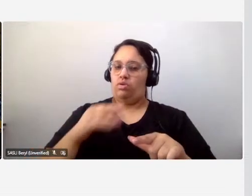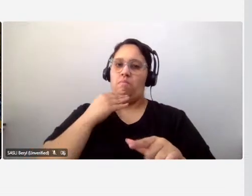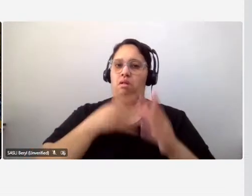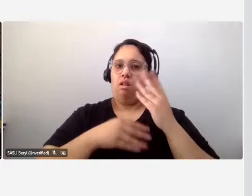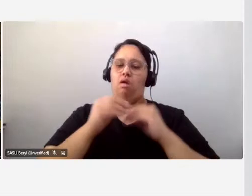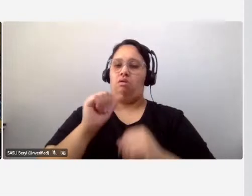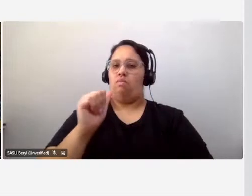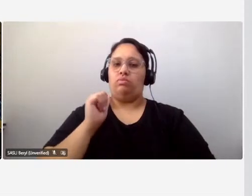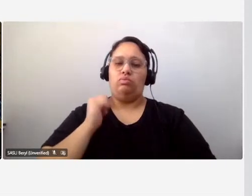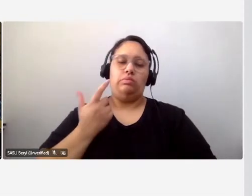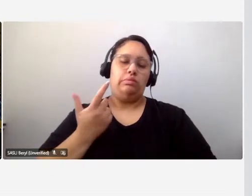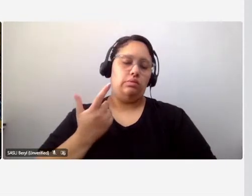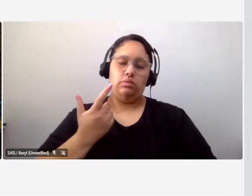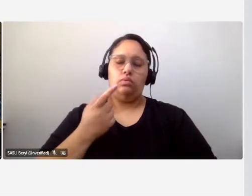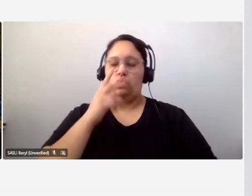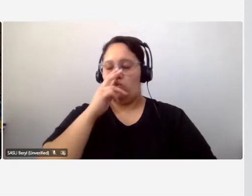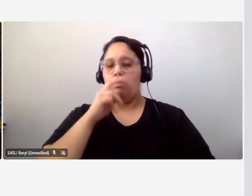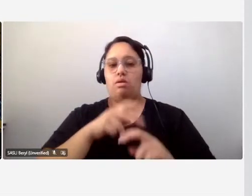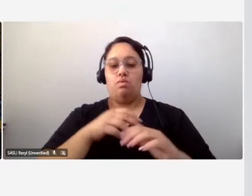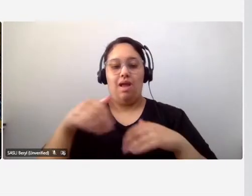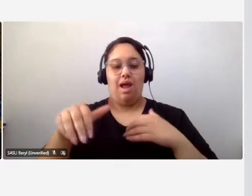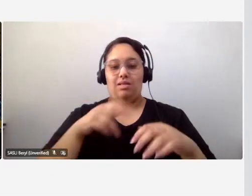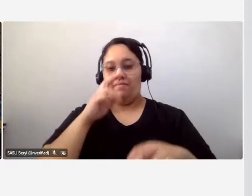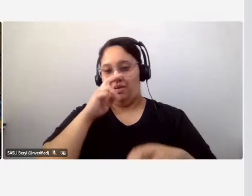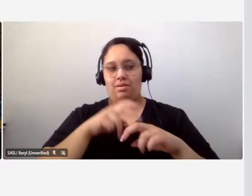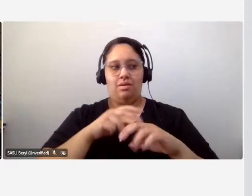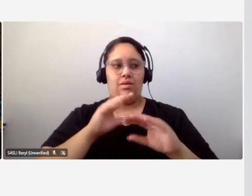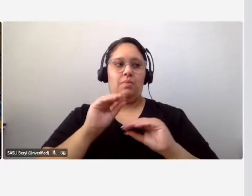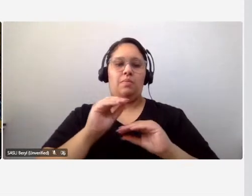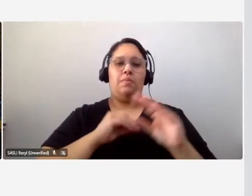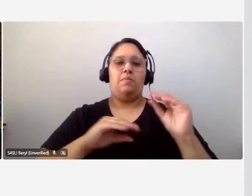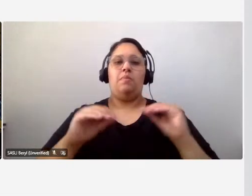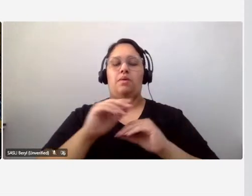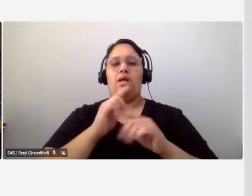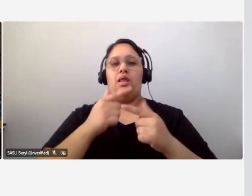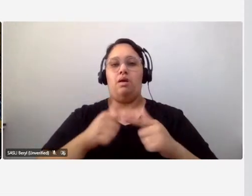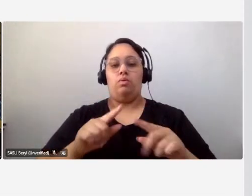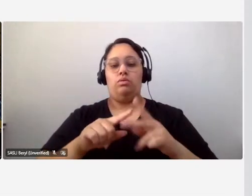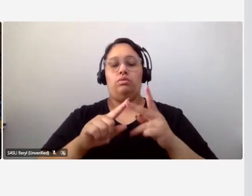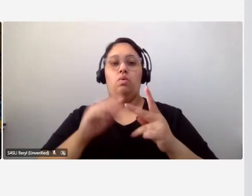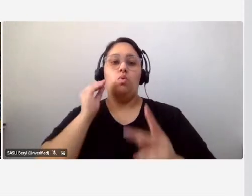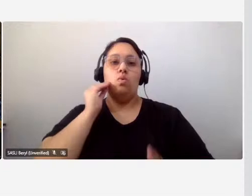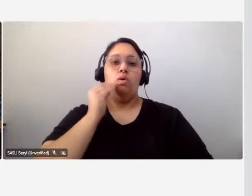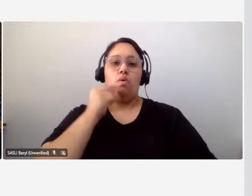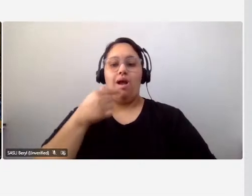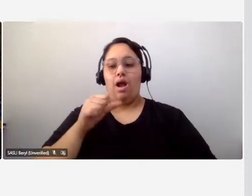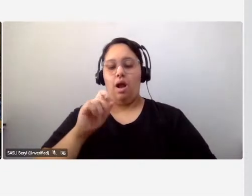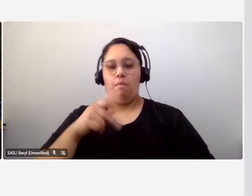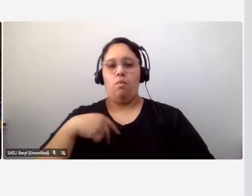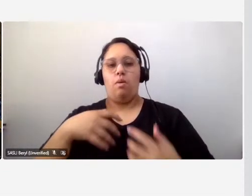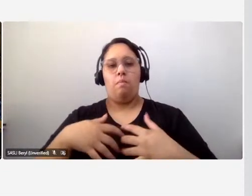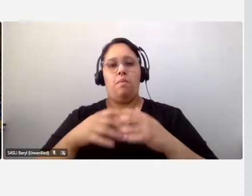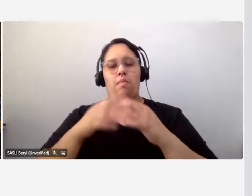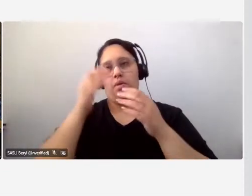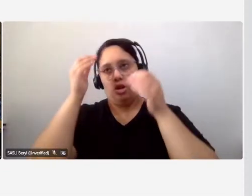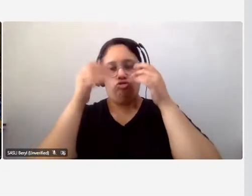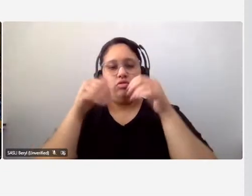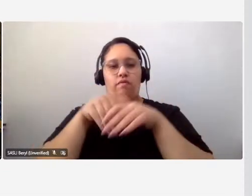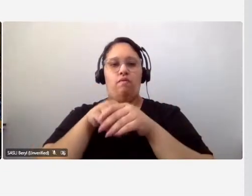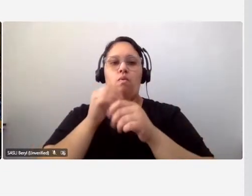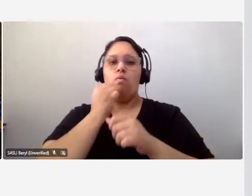them. You've got to actively try and speak them. The Khoikhoi, we started an initiative with